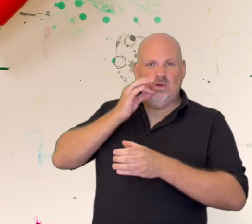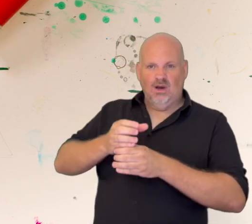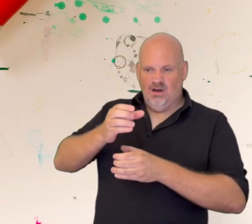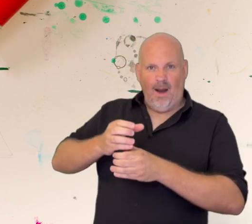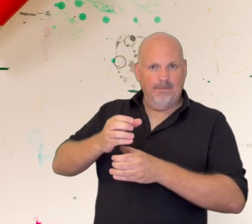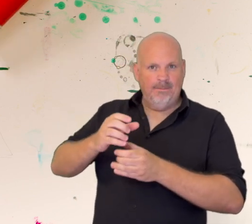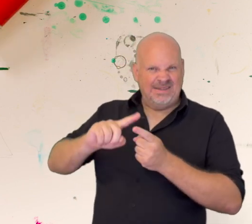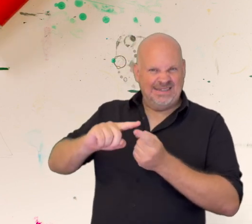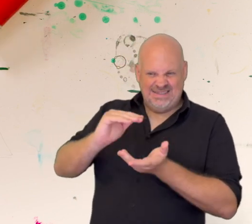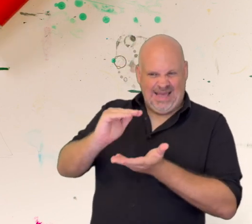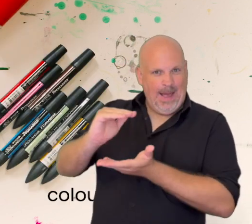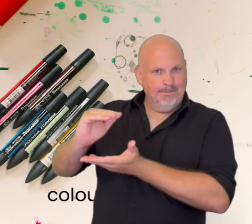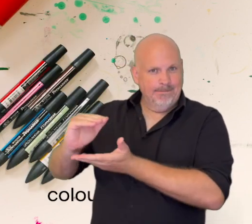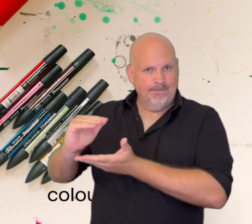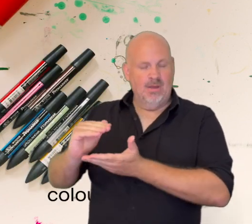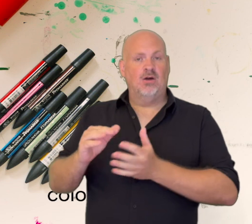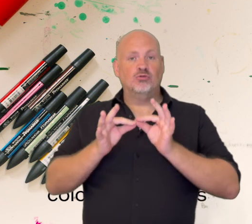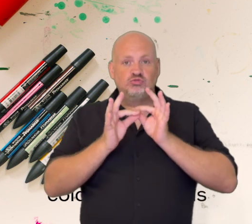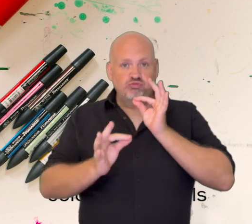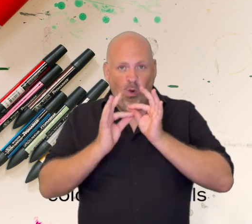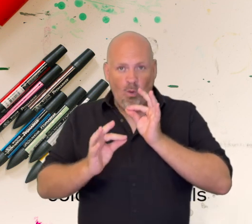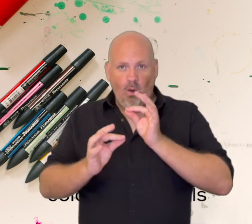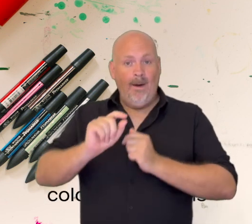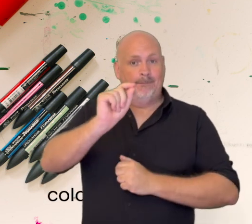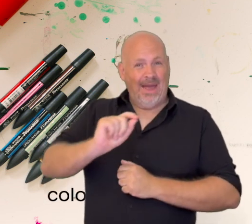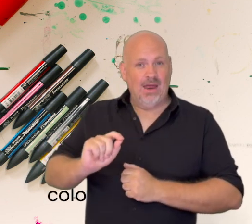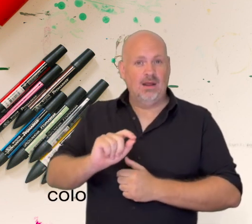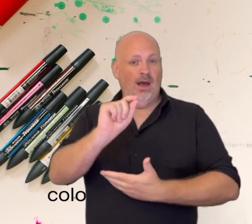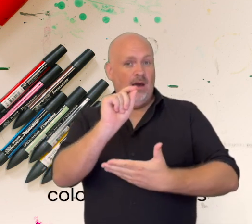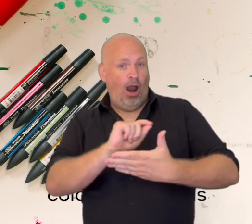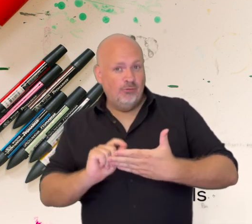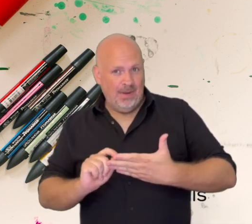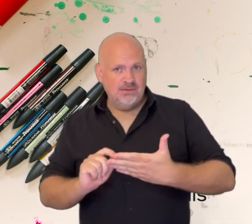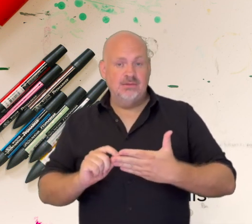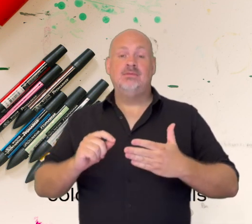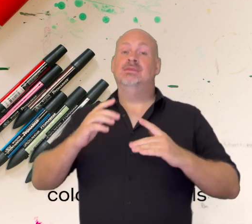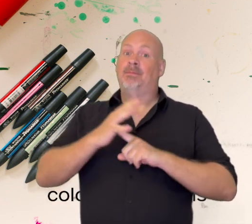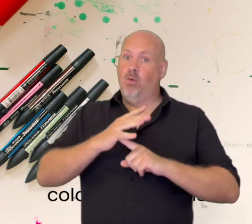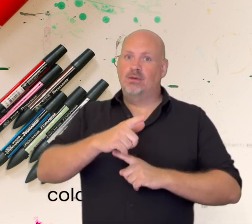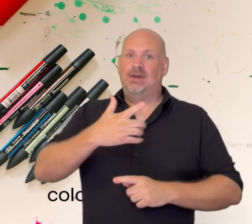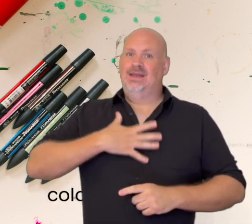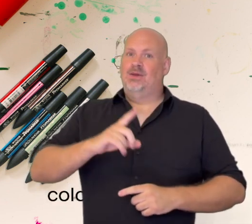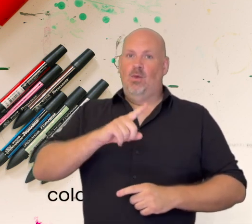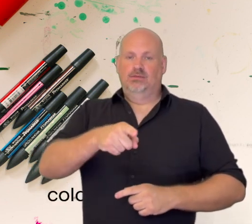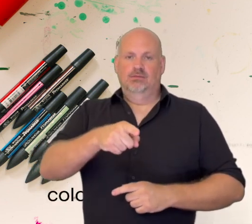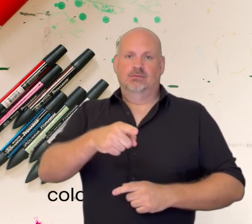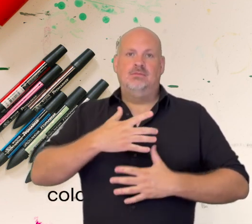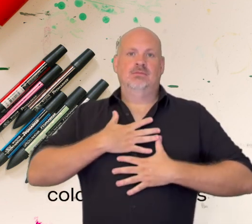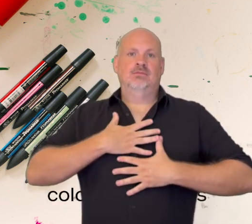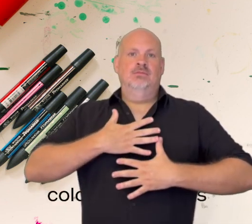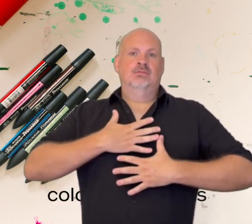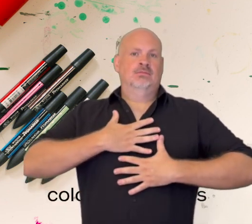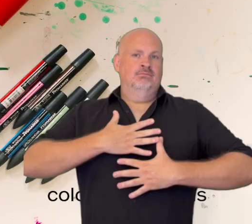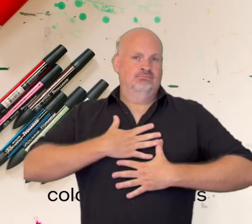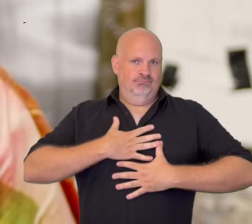same height, straws, and some pens or colouring pencils, and most importantly, we're going to need your breath. I'm